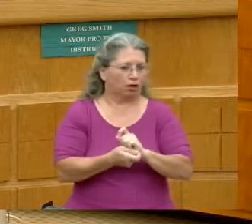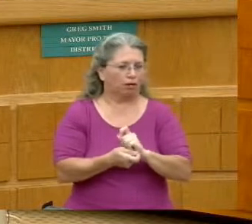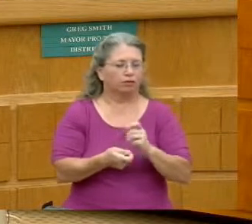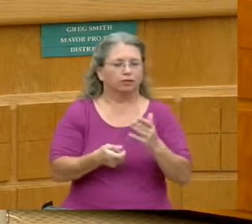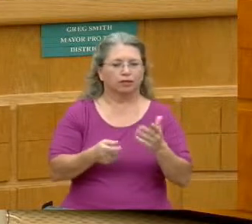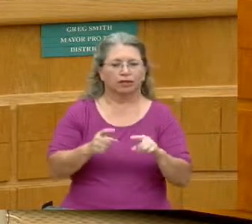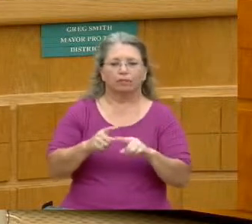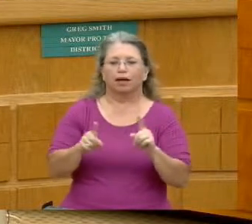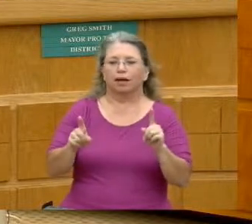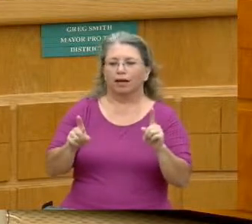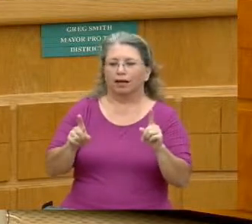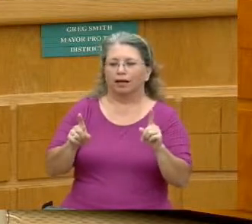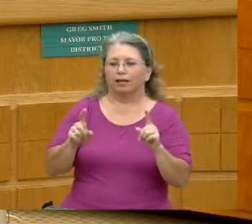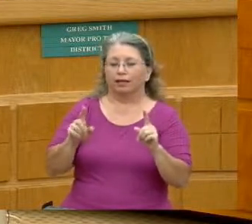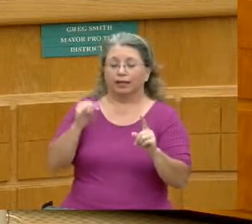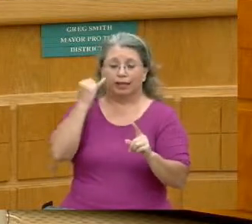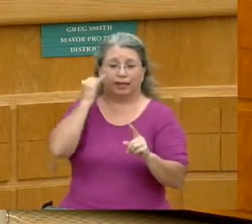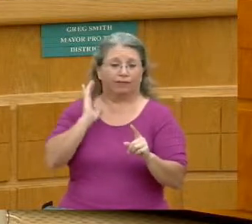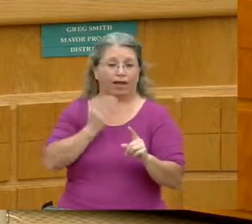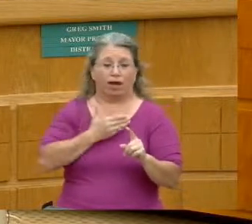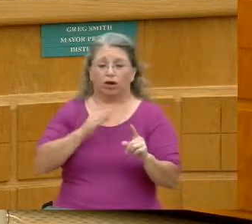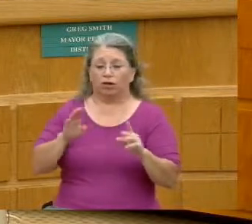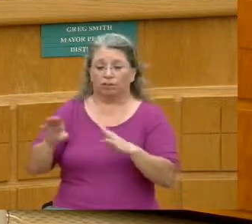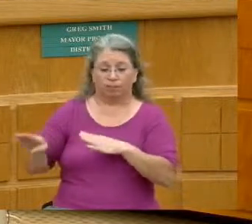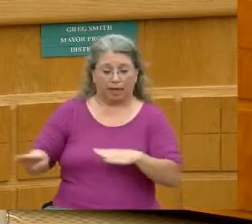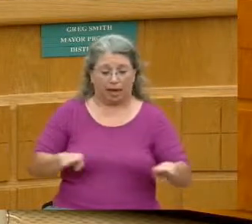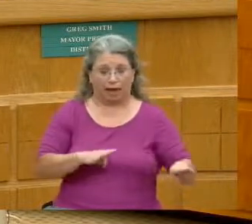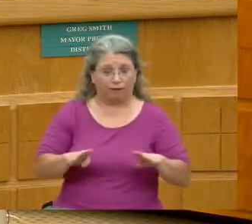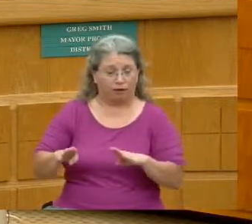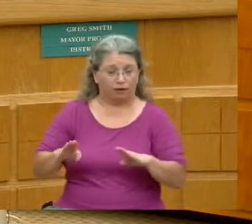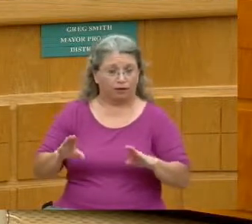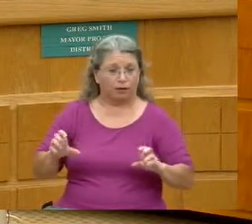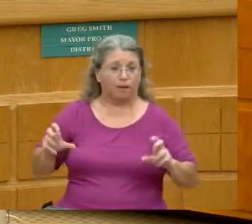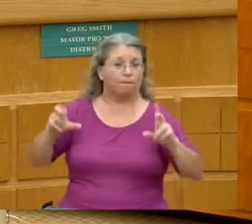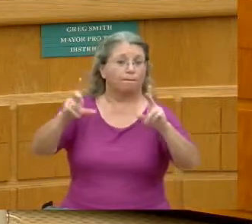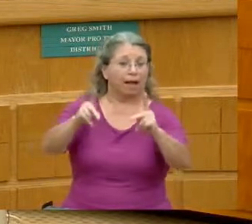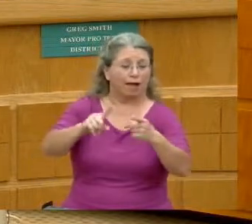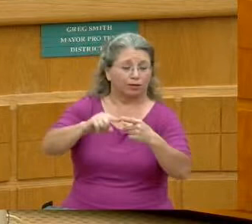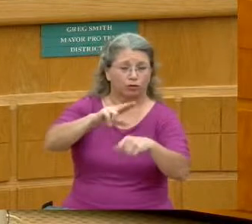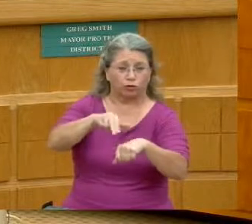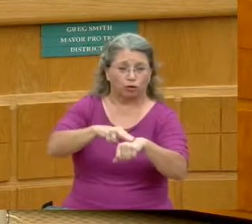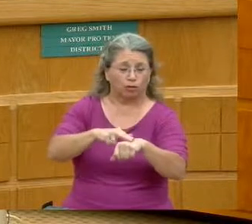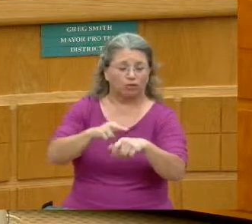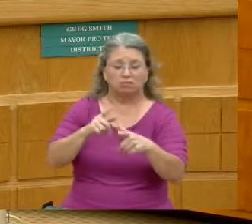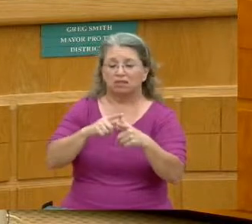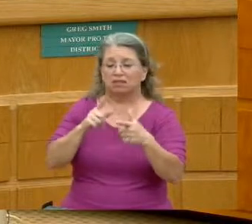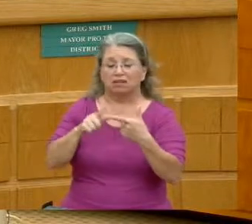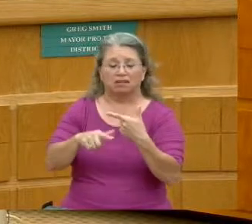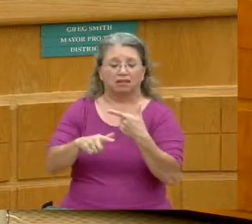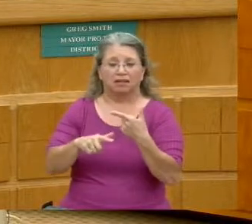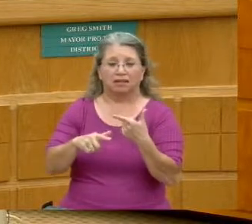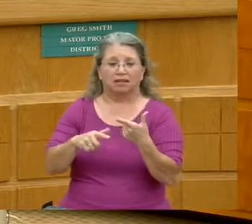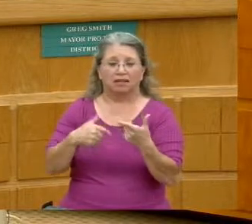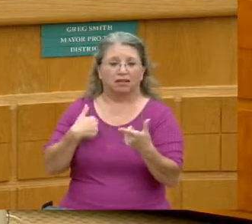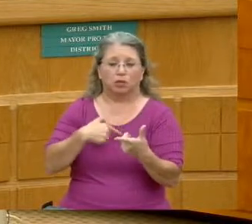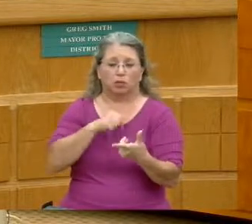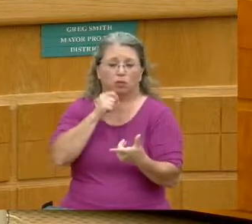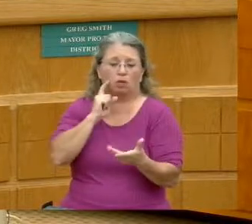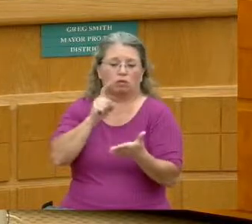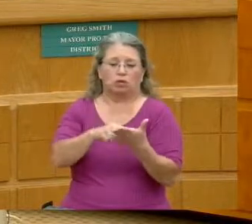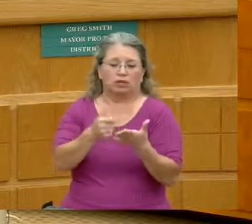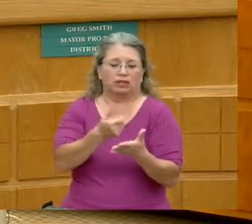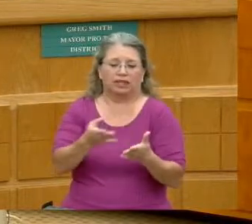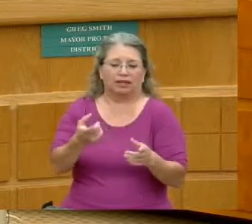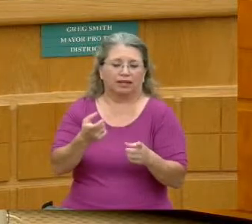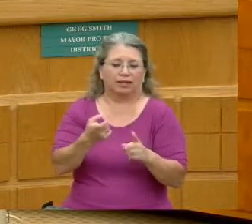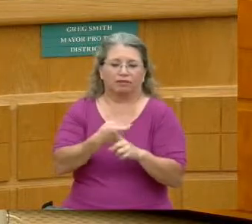and our interactions go to the point where it outstrips the benefits of that seasonal effect, that we can start to go up again.